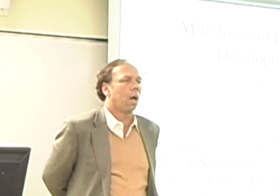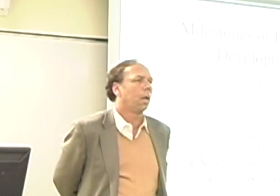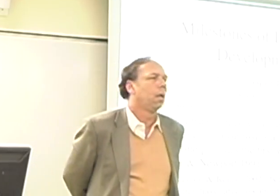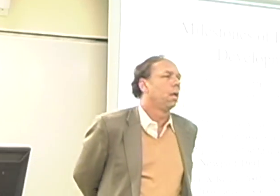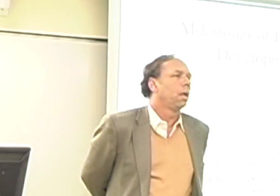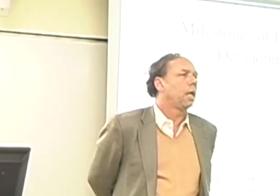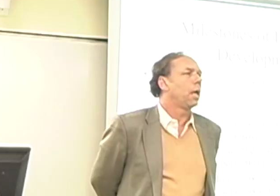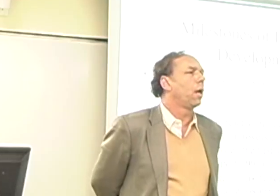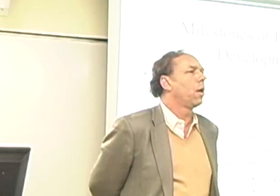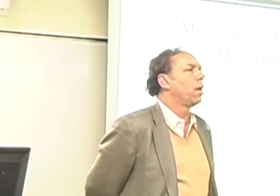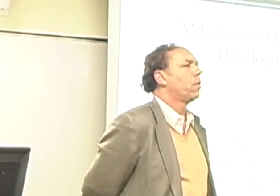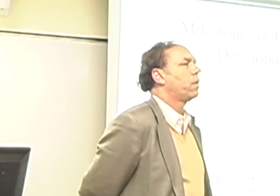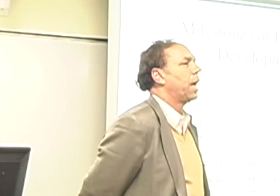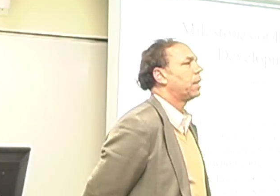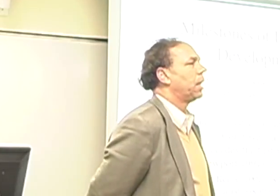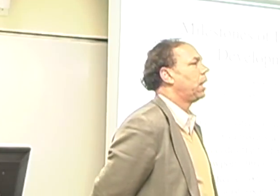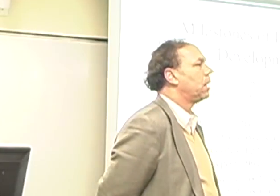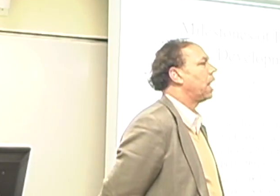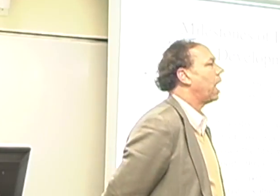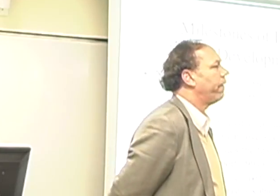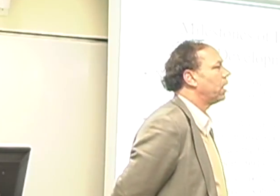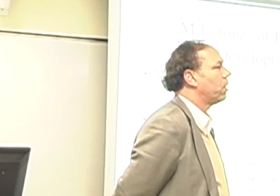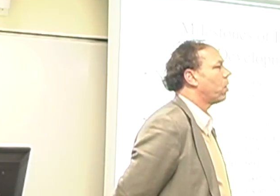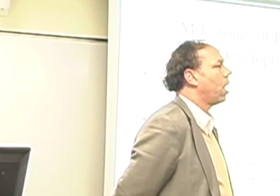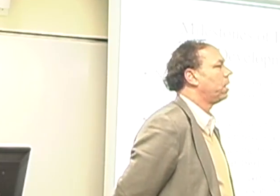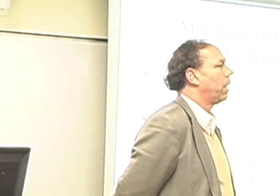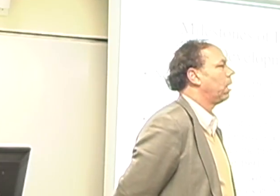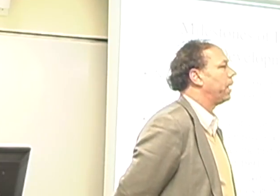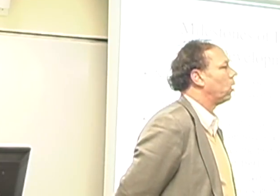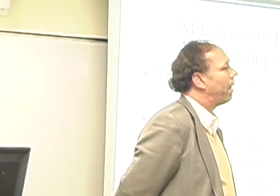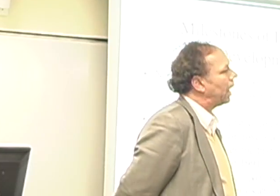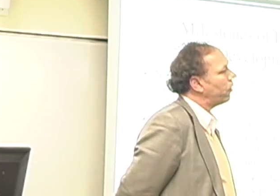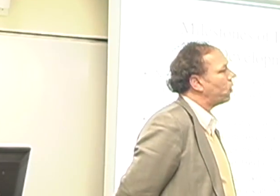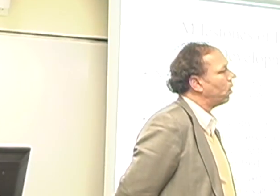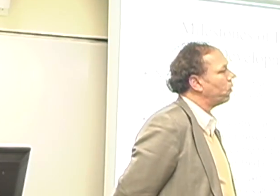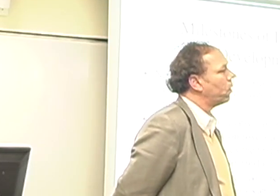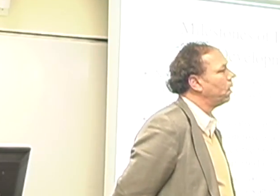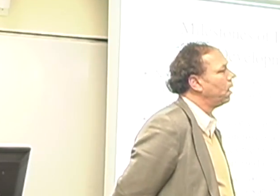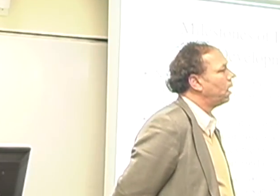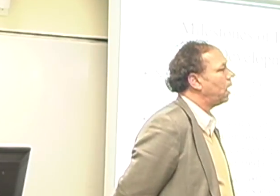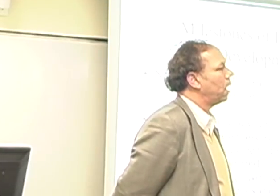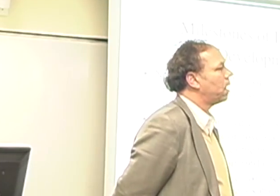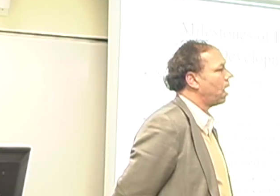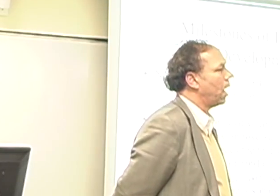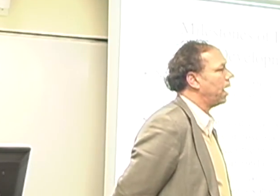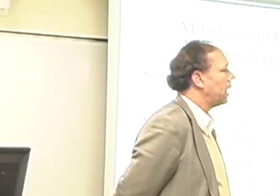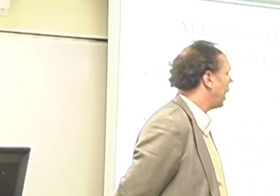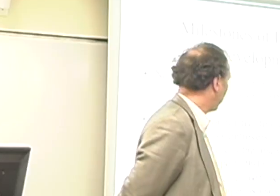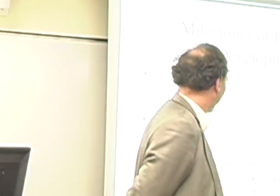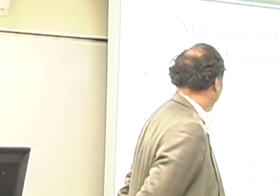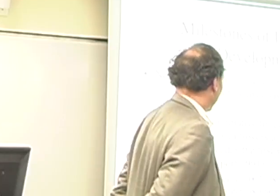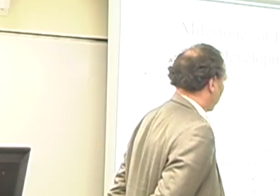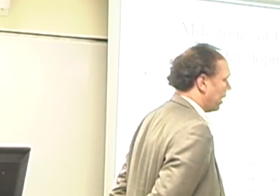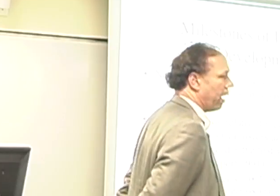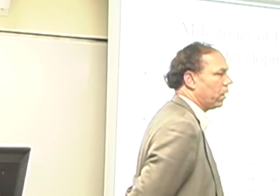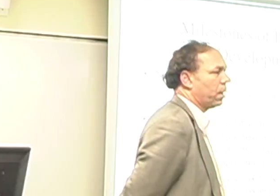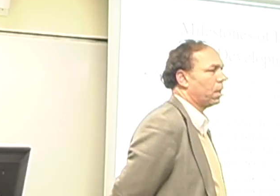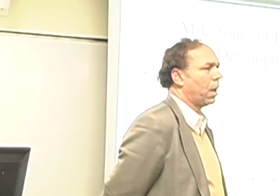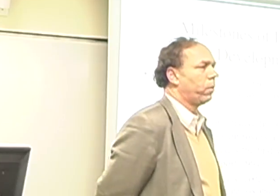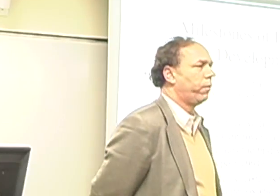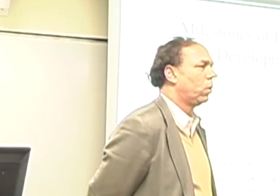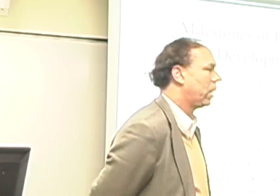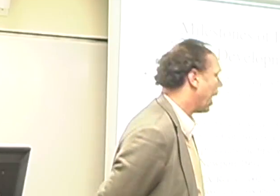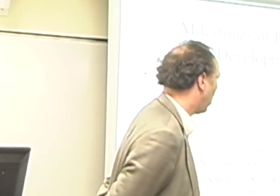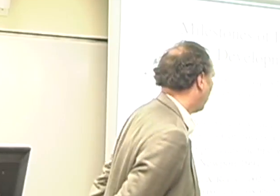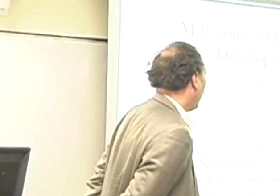to draw is that the evidence on developmental milestones in sign and in speech, this evidence